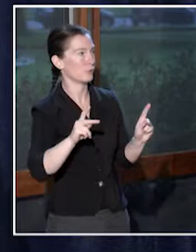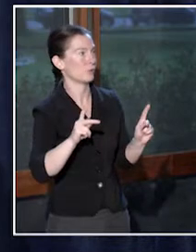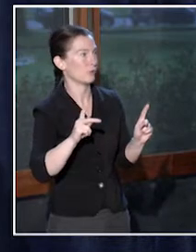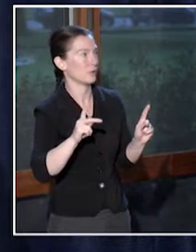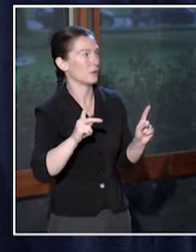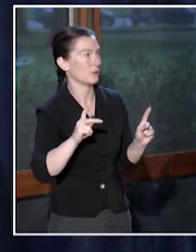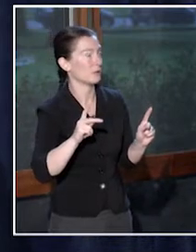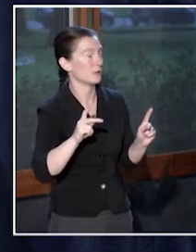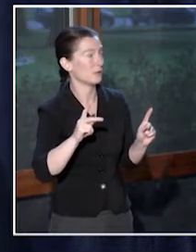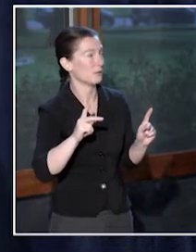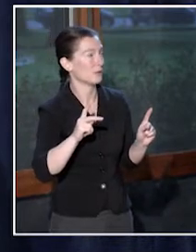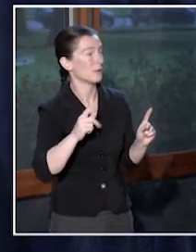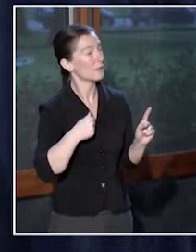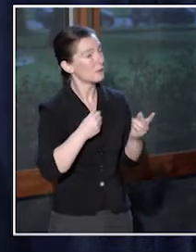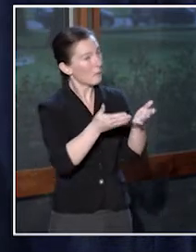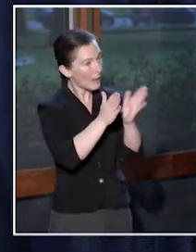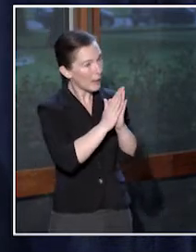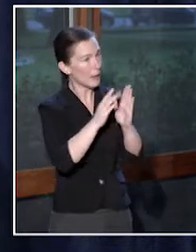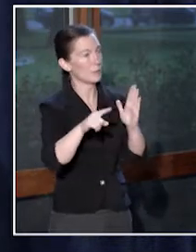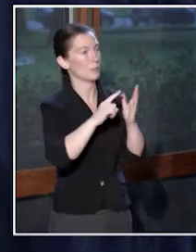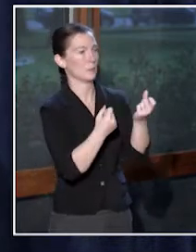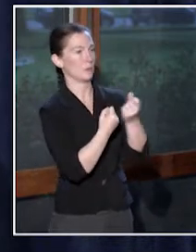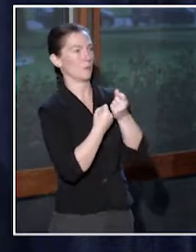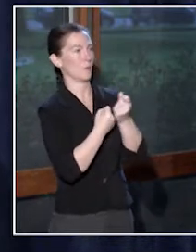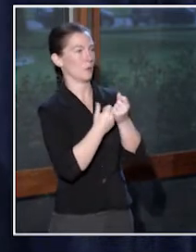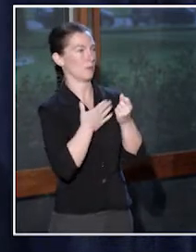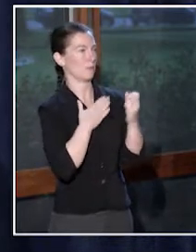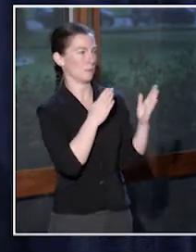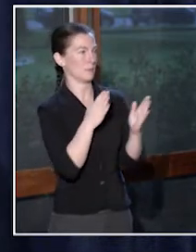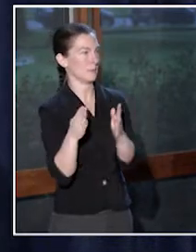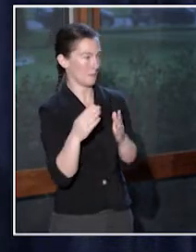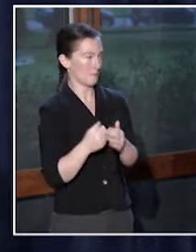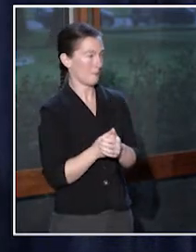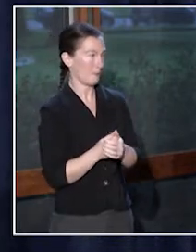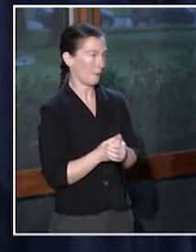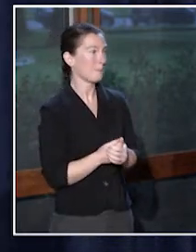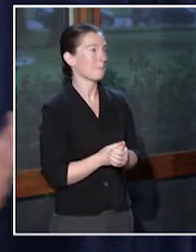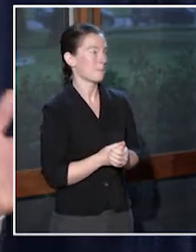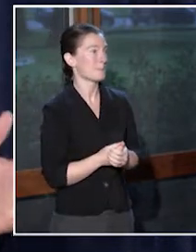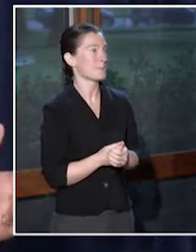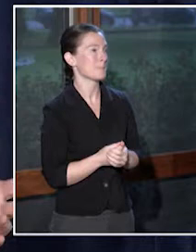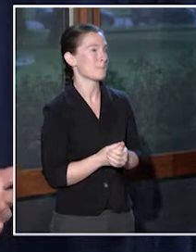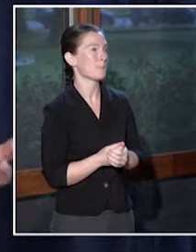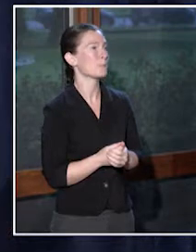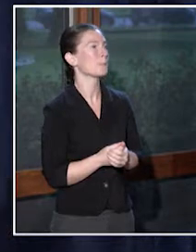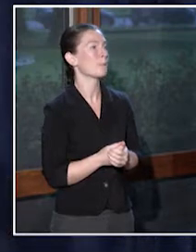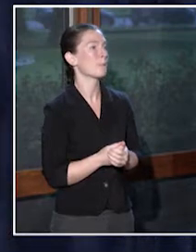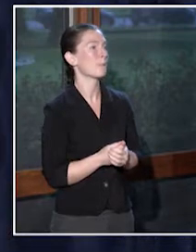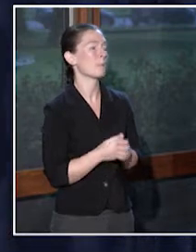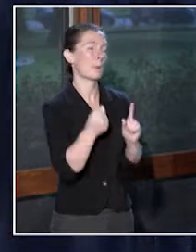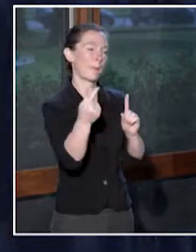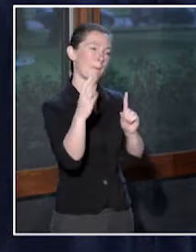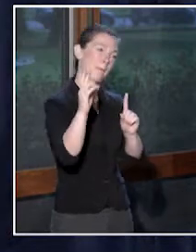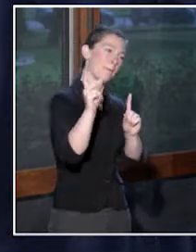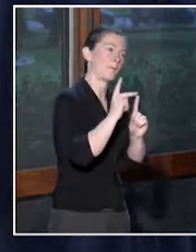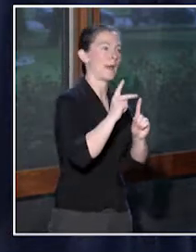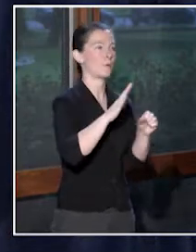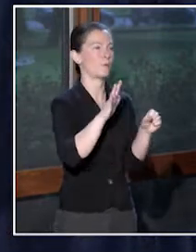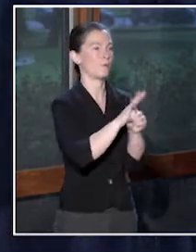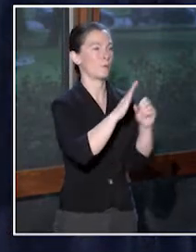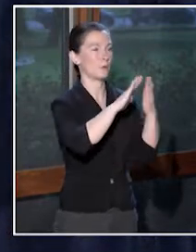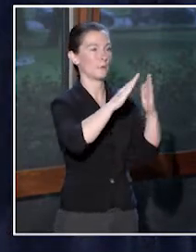support this plan. Getting back to a full community policing model, it is demonstrated. It will both reduce